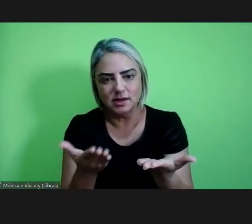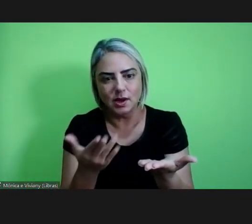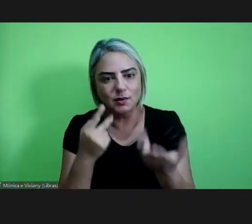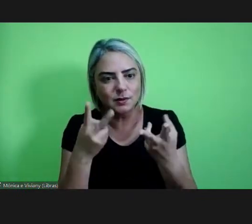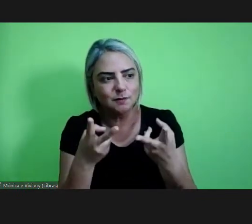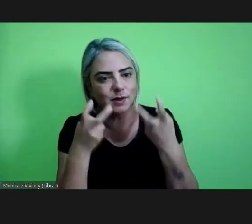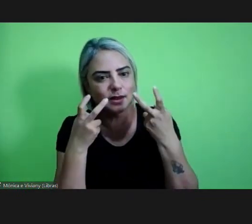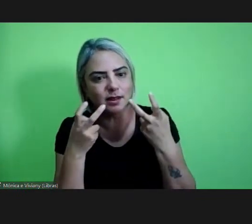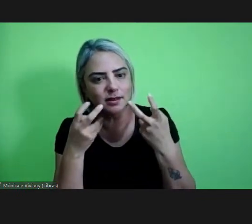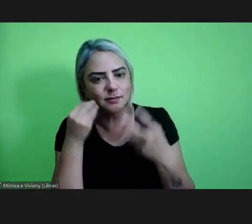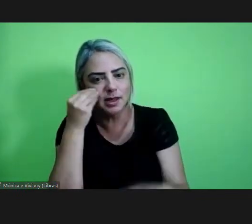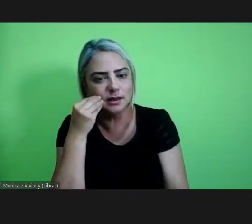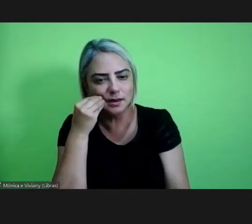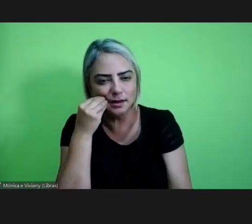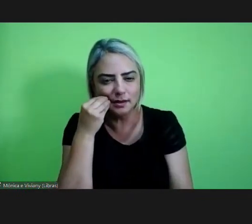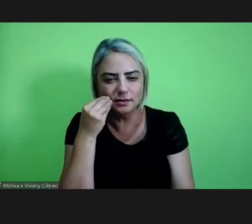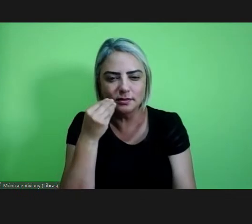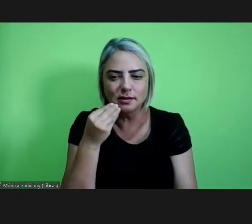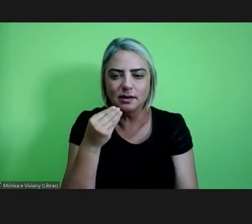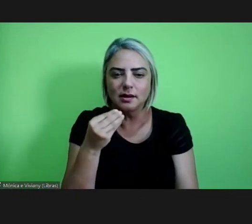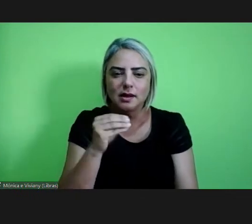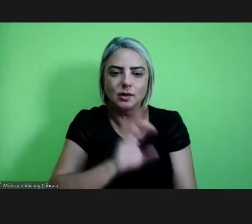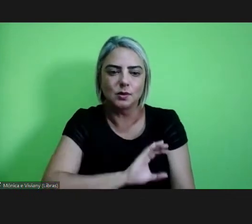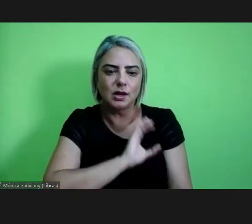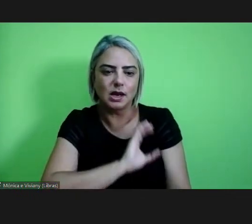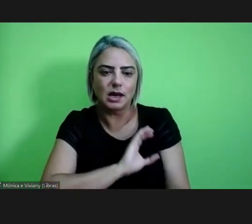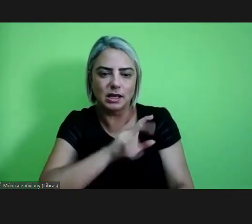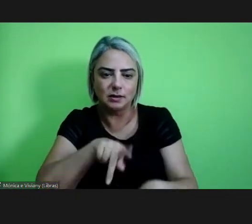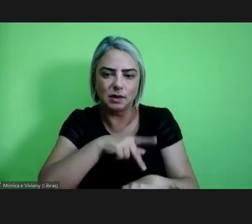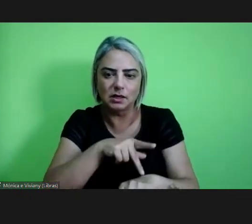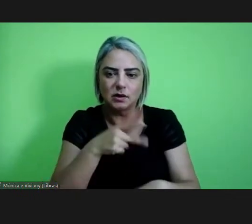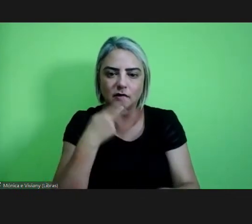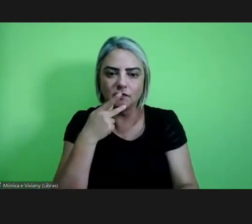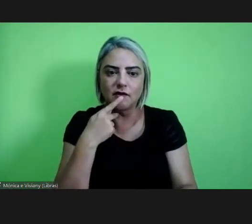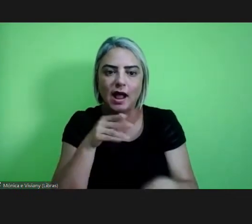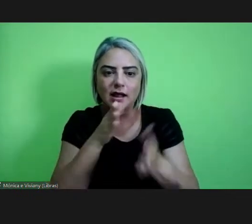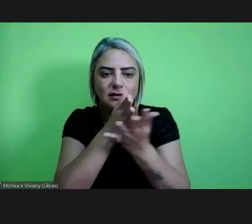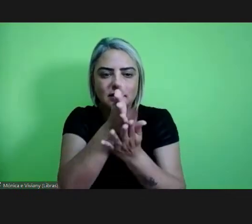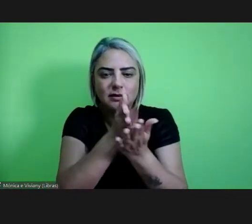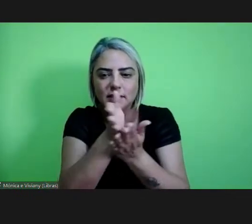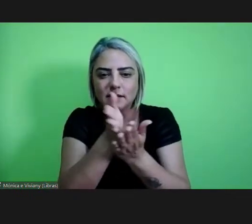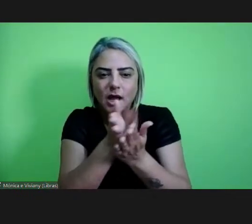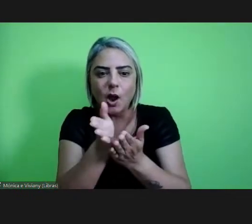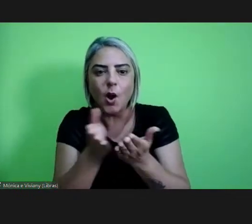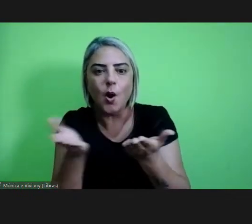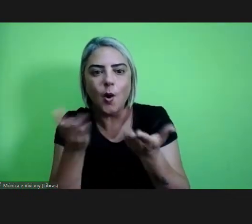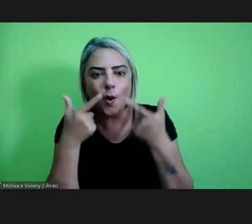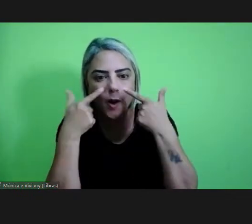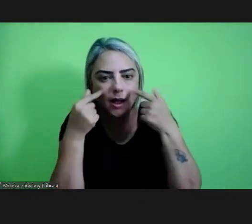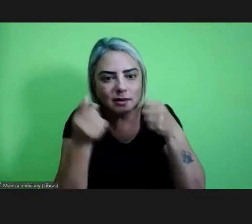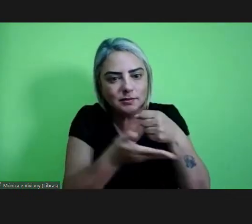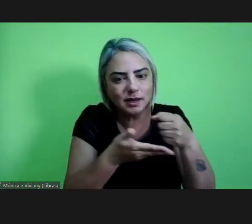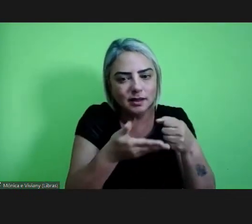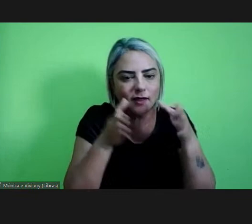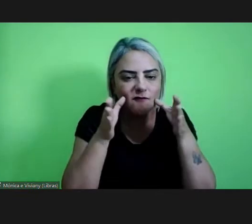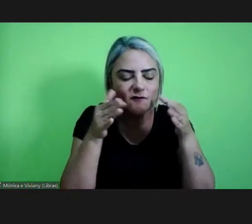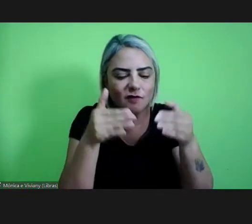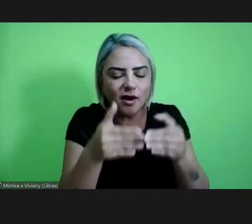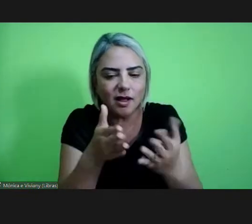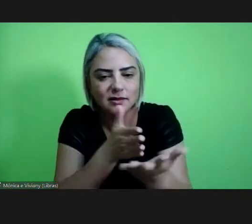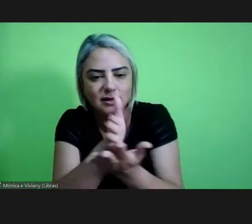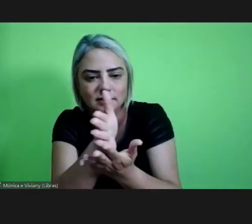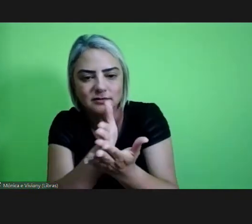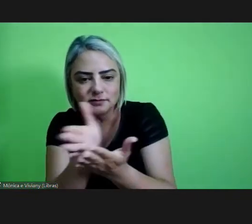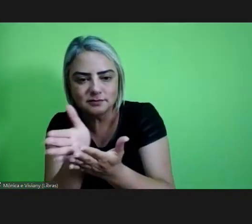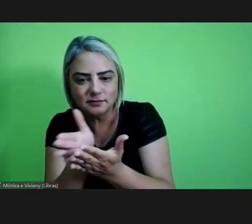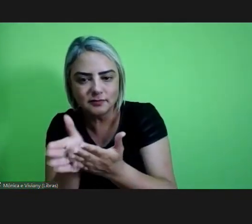nowadays, when we see some experiences, talk about Canada's experience, when we talk about the guidelines, the attributes from primary